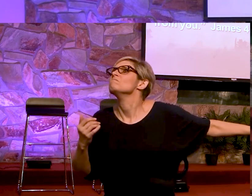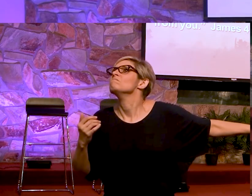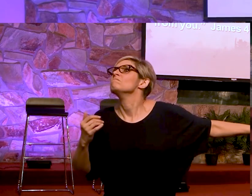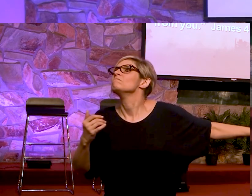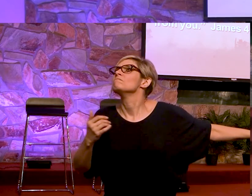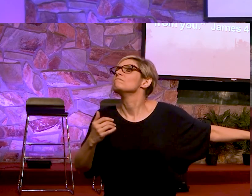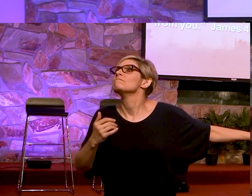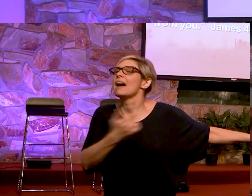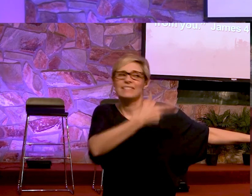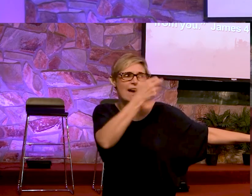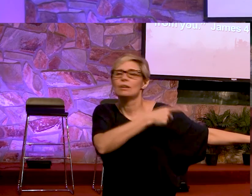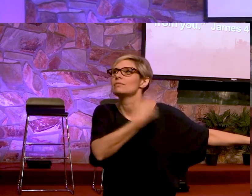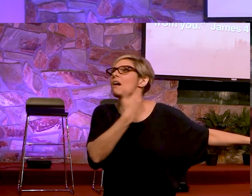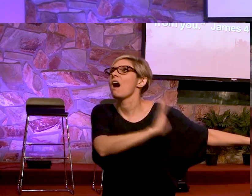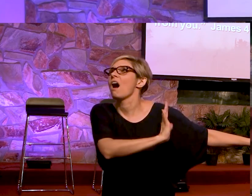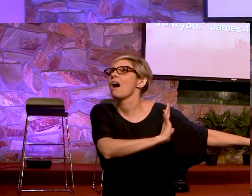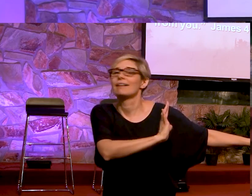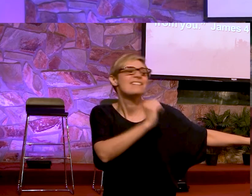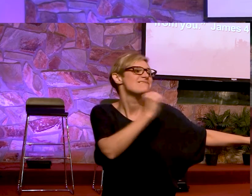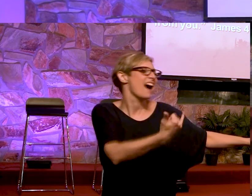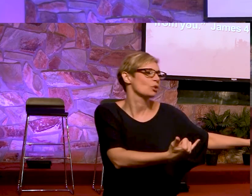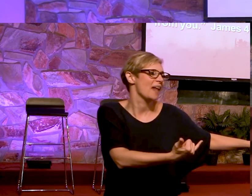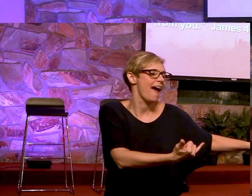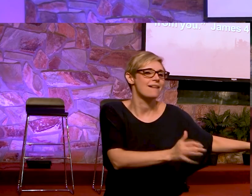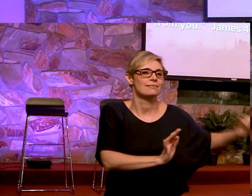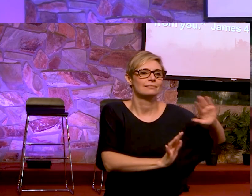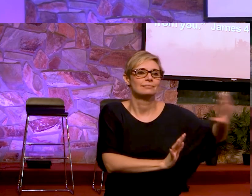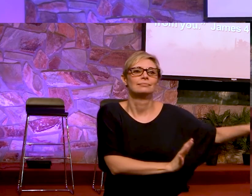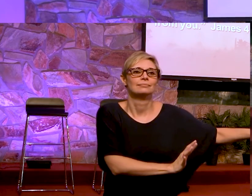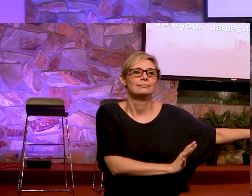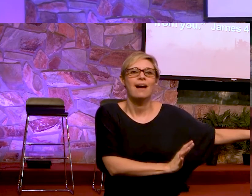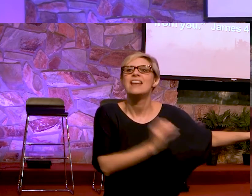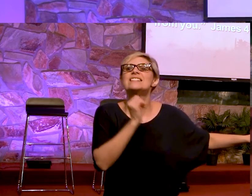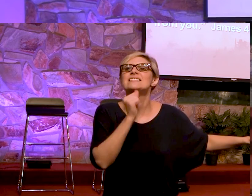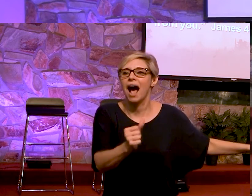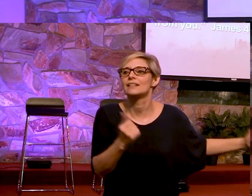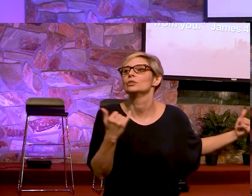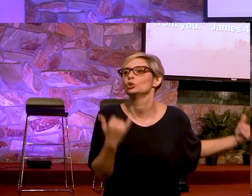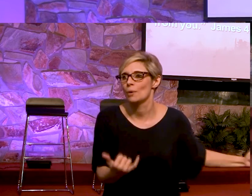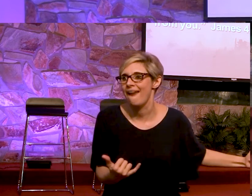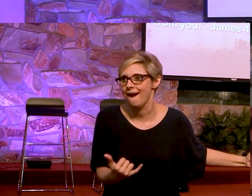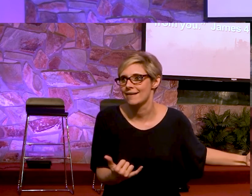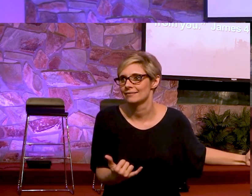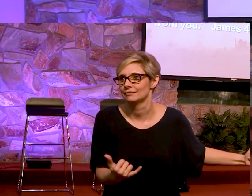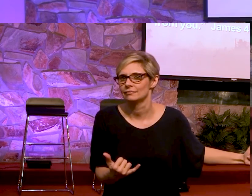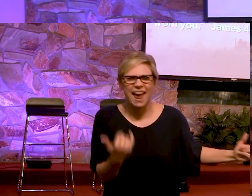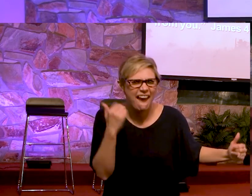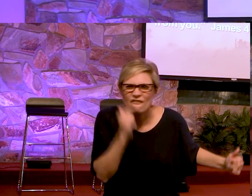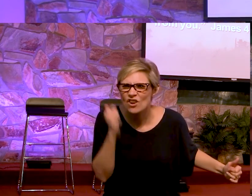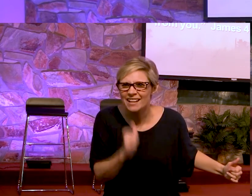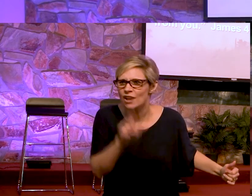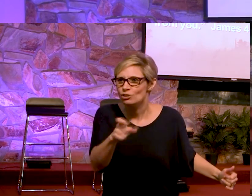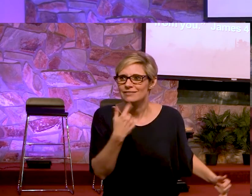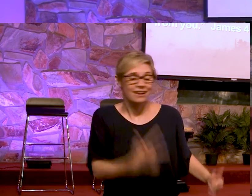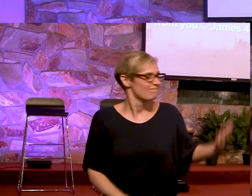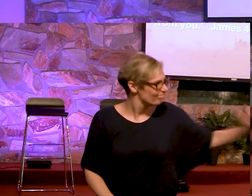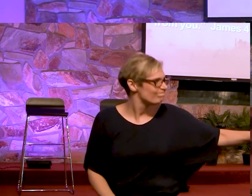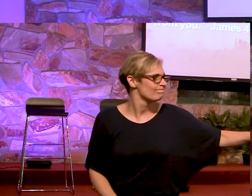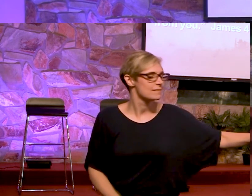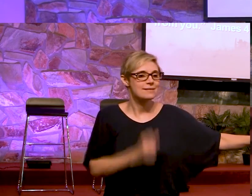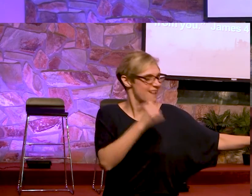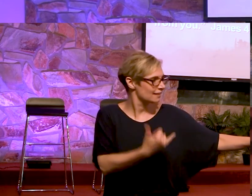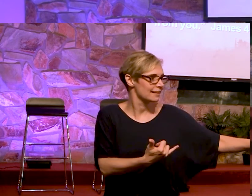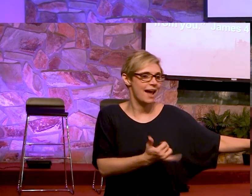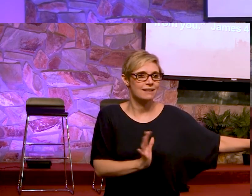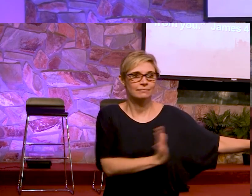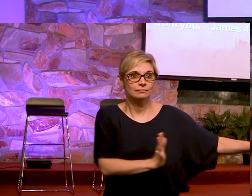and saying, no. I'm not going to give in to that. It's a choice that we make. Remember, we've been talking about how powerful our thoughts